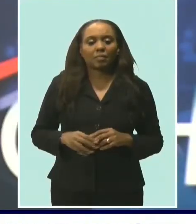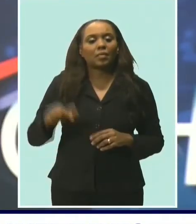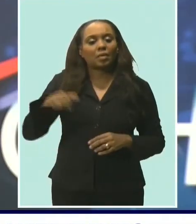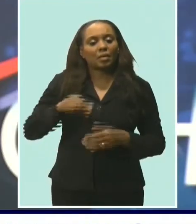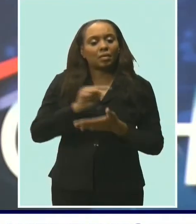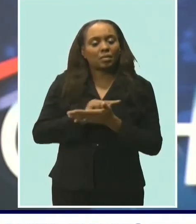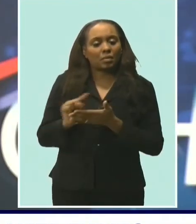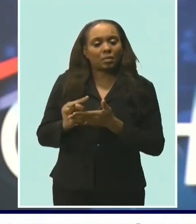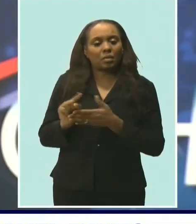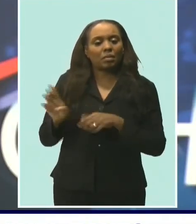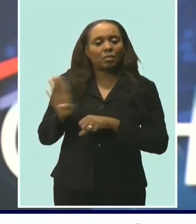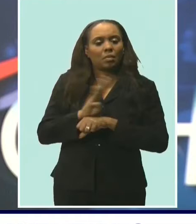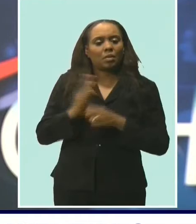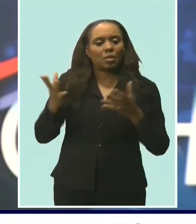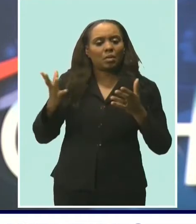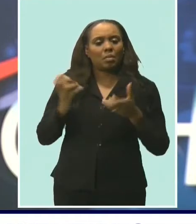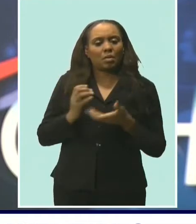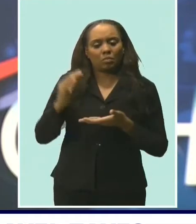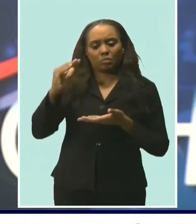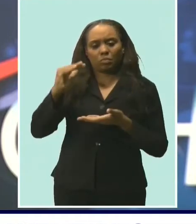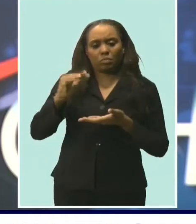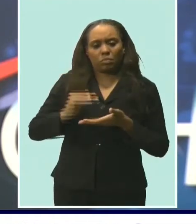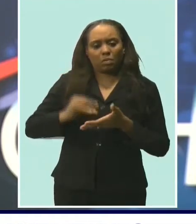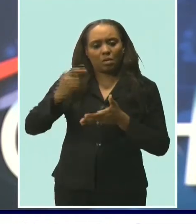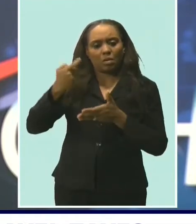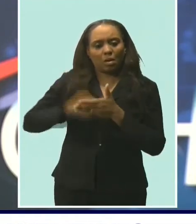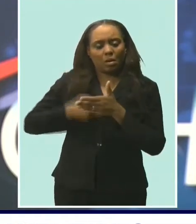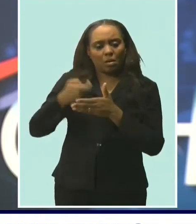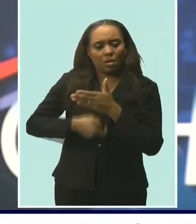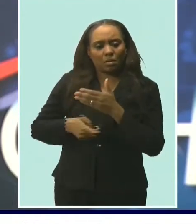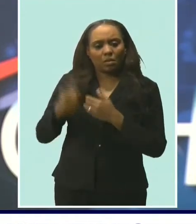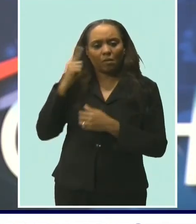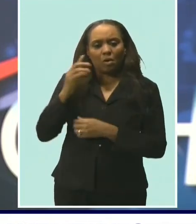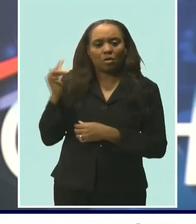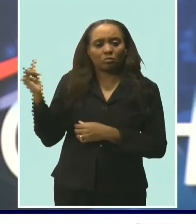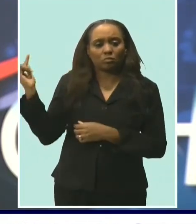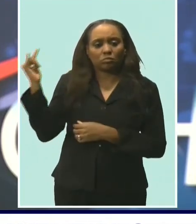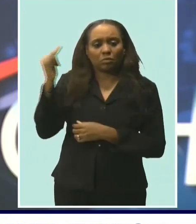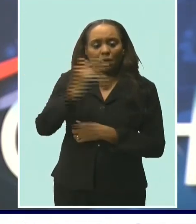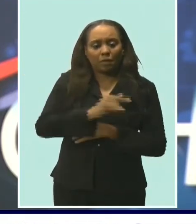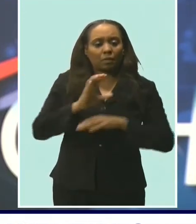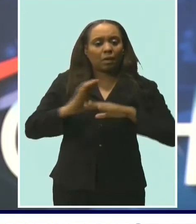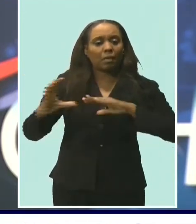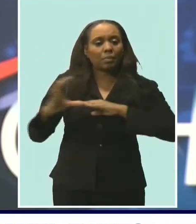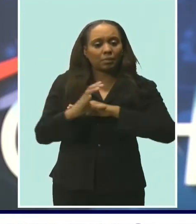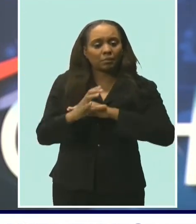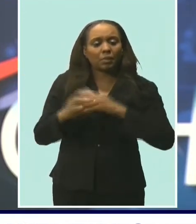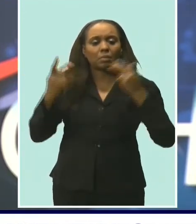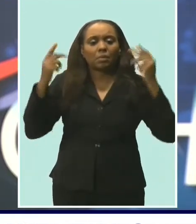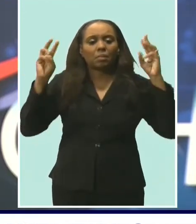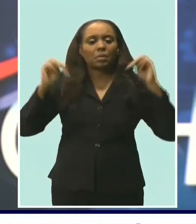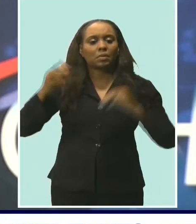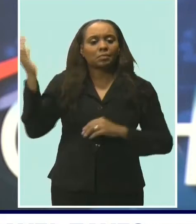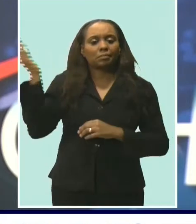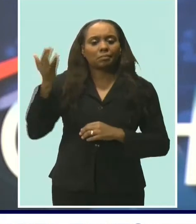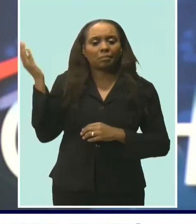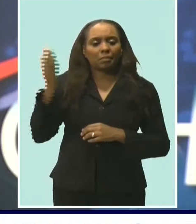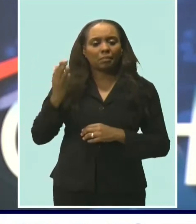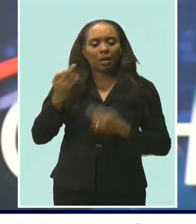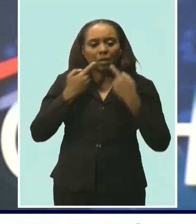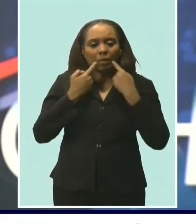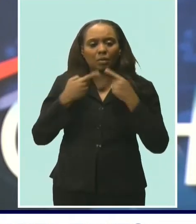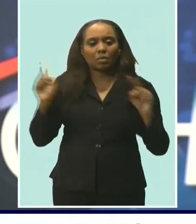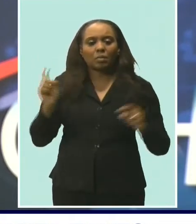Barbados will move to reduce regional travel taxes this week. Prime Minister Mia Motley made the announcement during a CARICOM